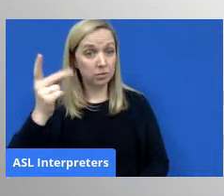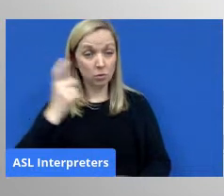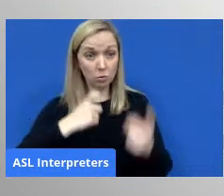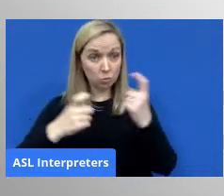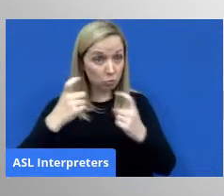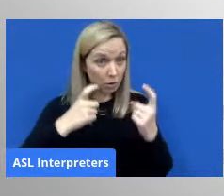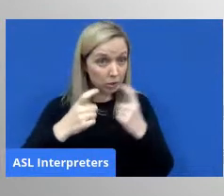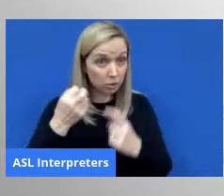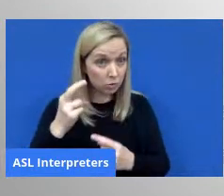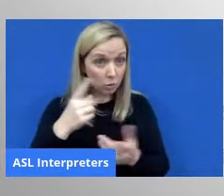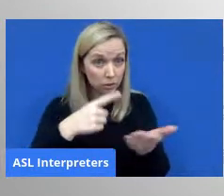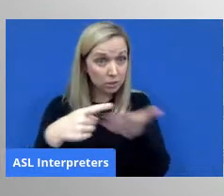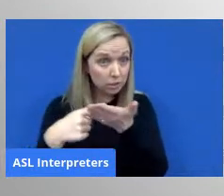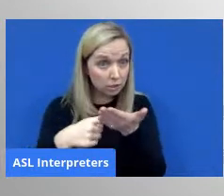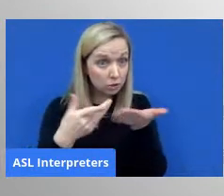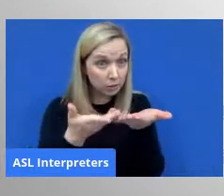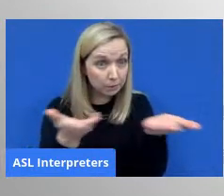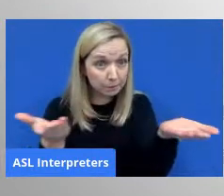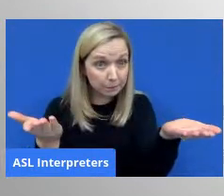discussion?